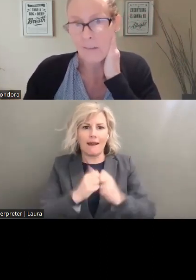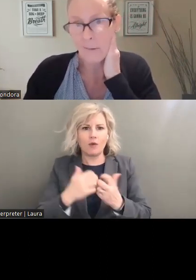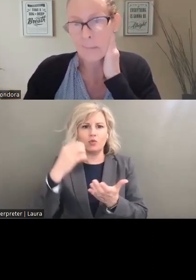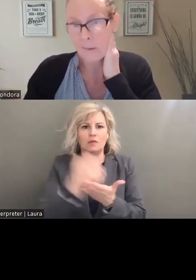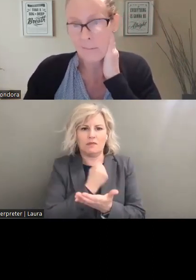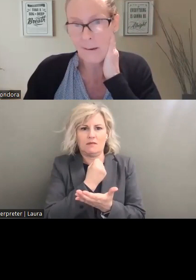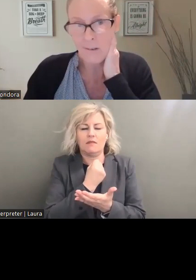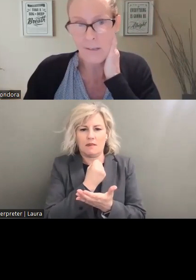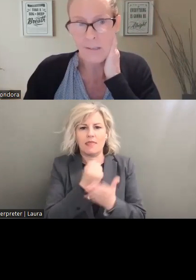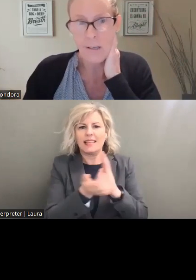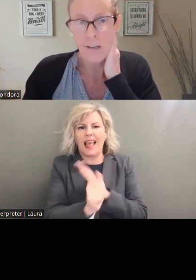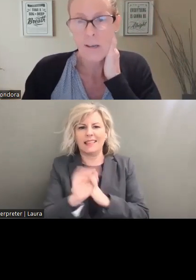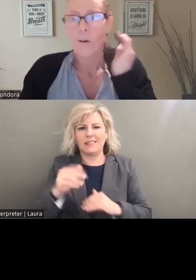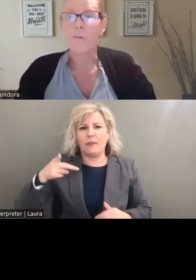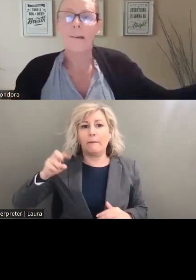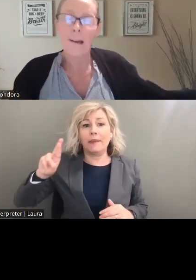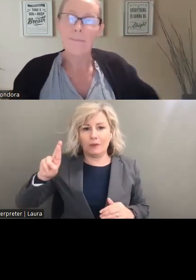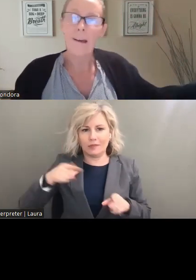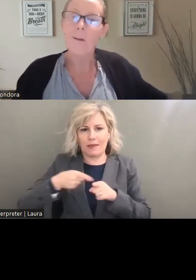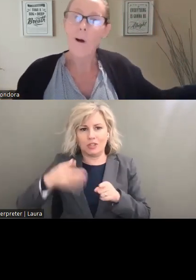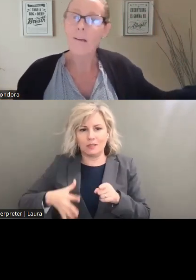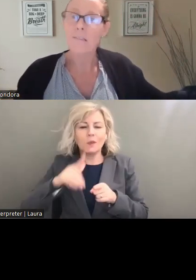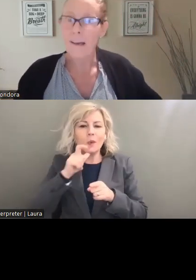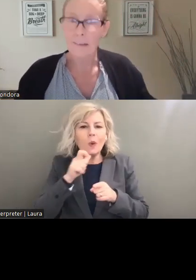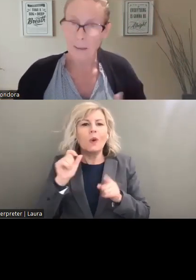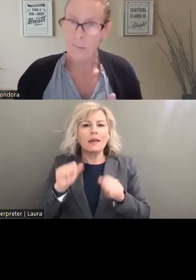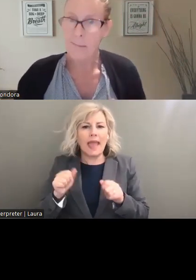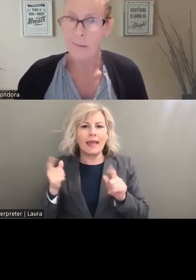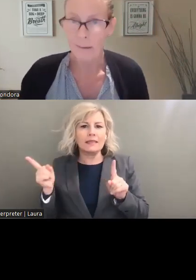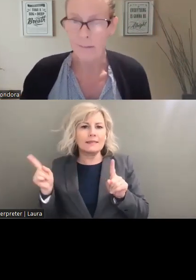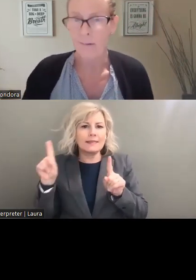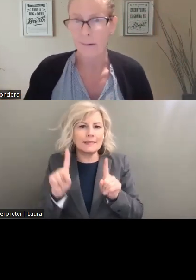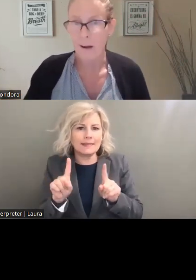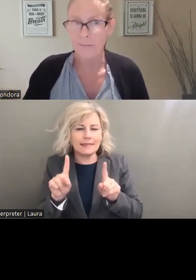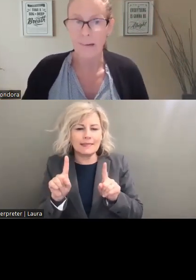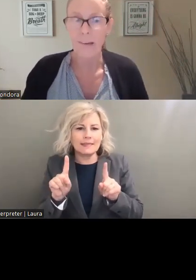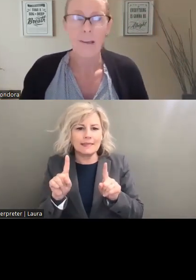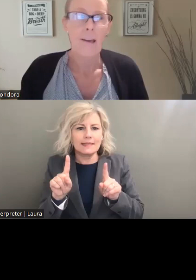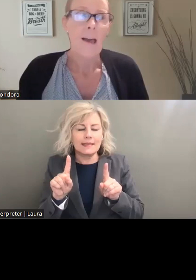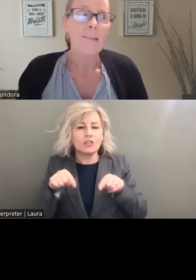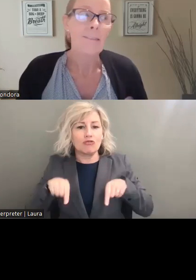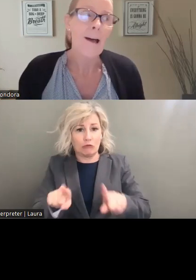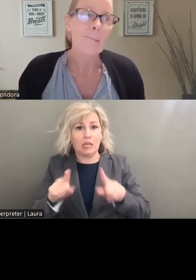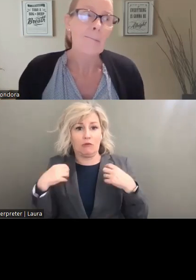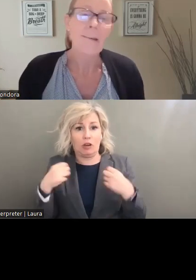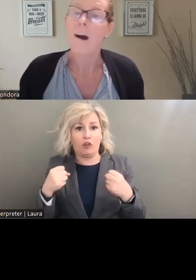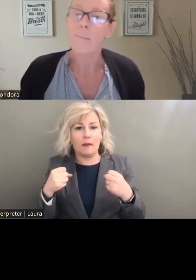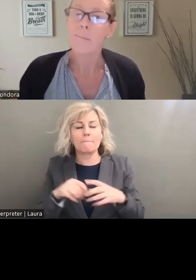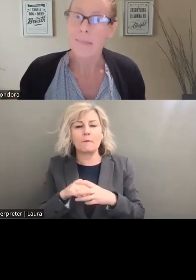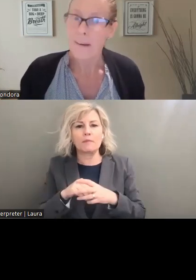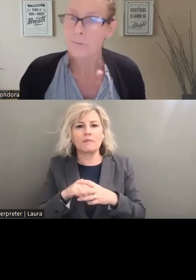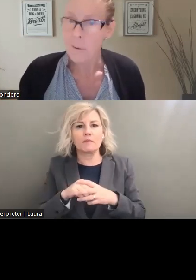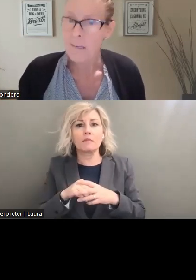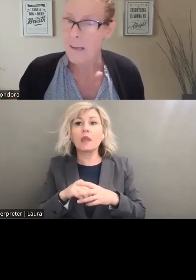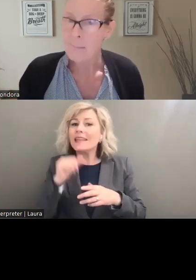on the talents of their peer specialists who can kind of get alongside other people in recovery and not